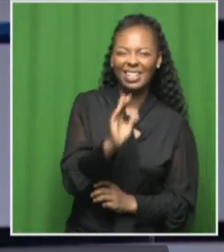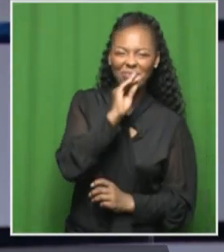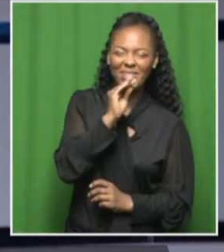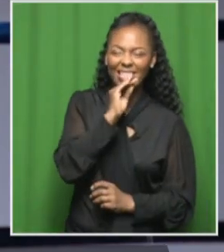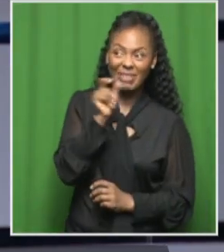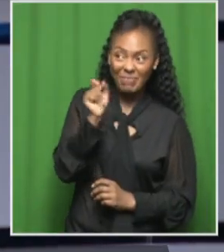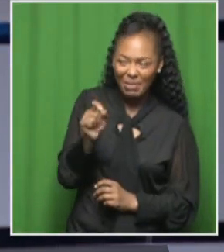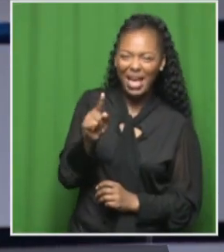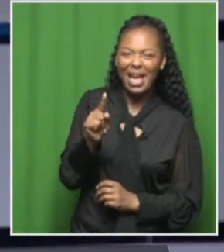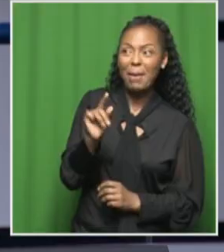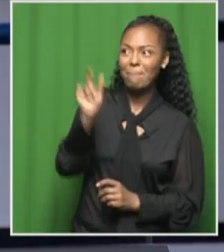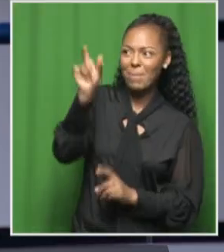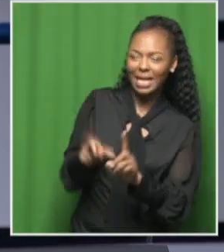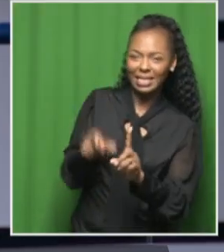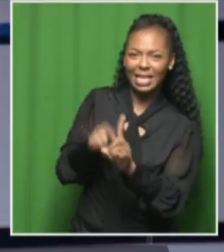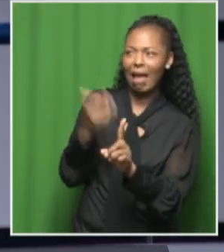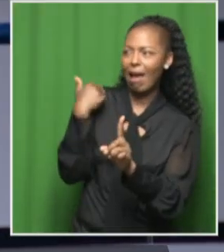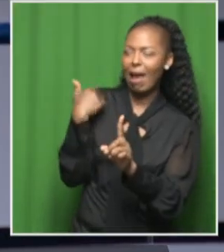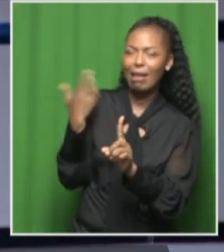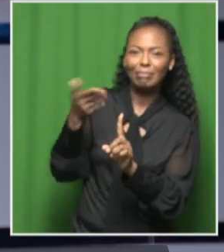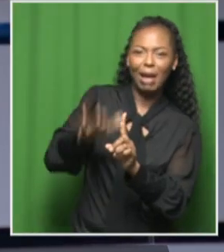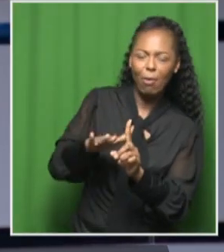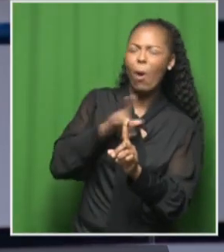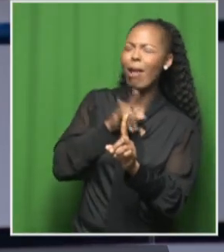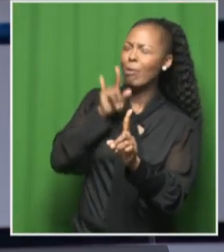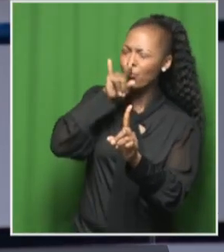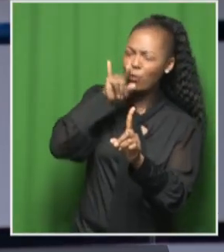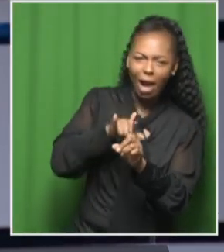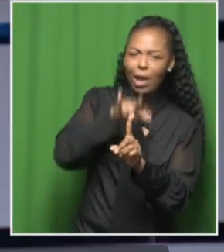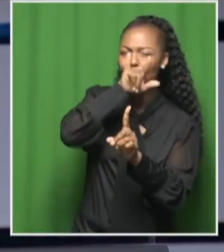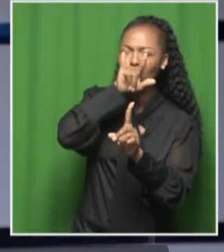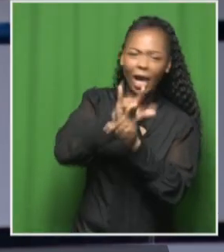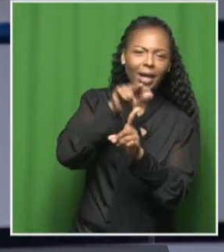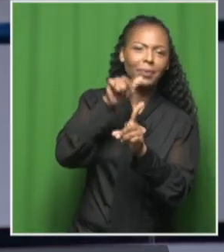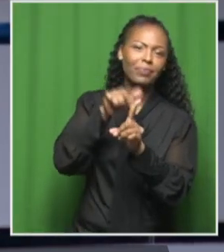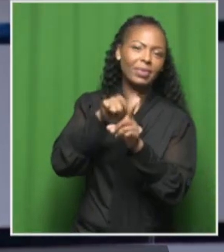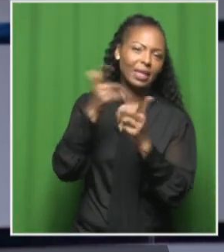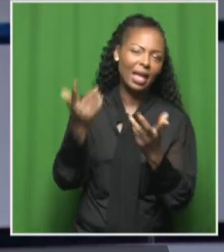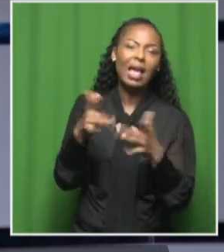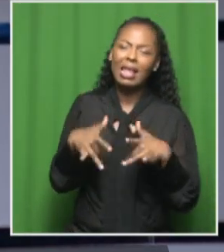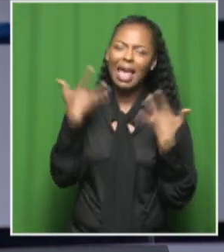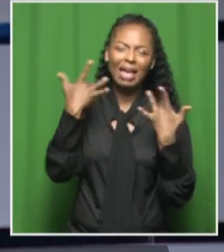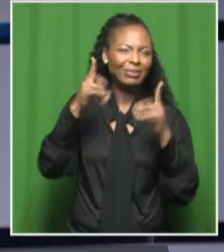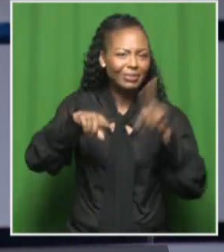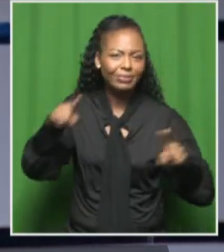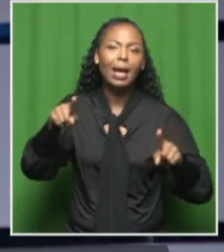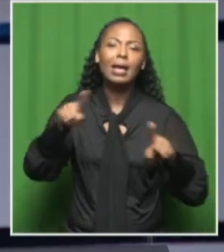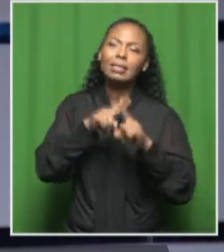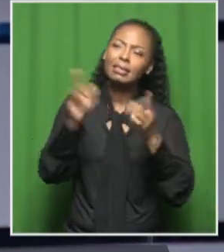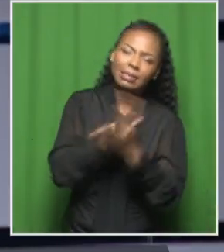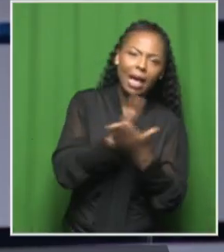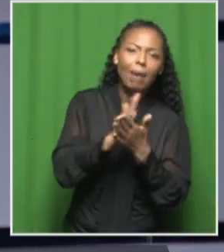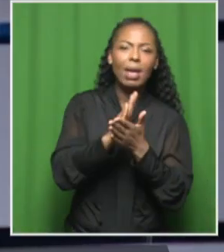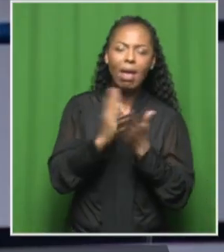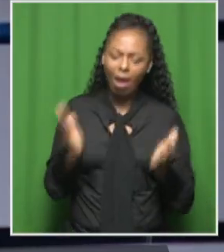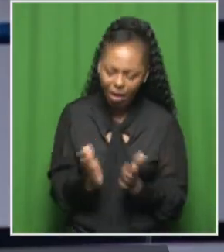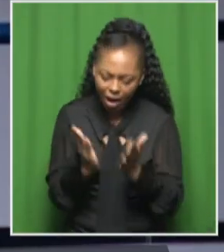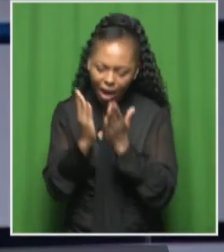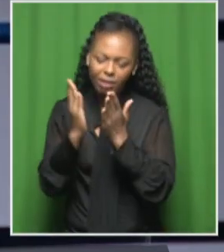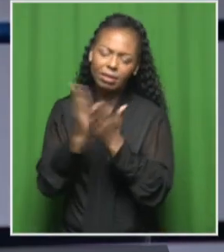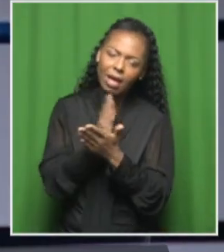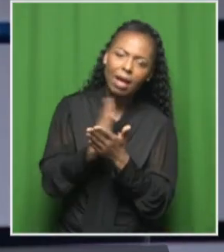you ultimately love that you might have lost. You know, so sometimes life deal us these cards that are not something